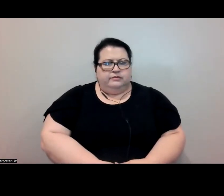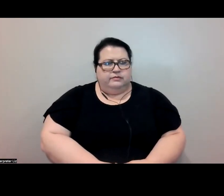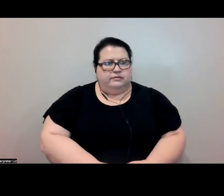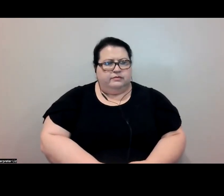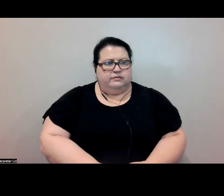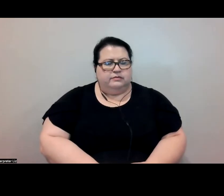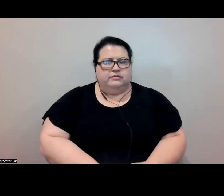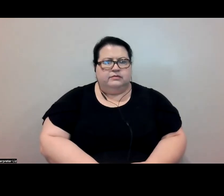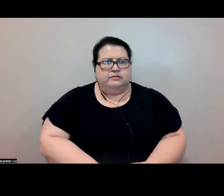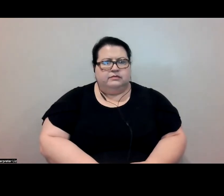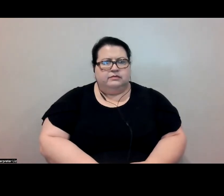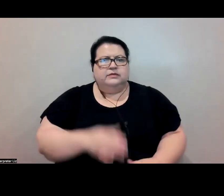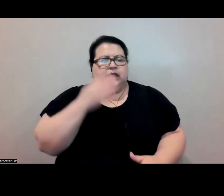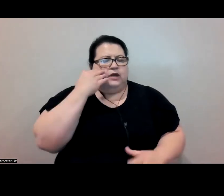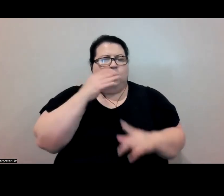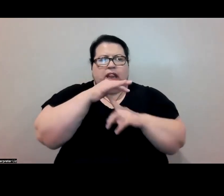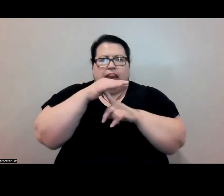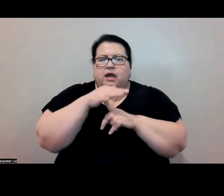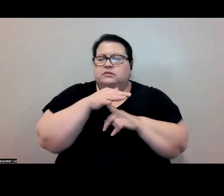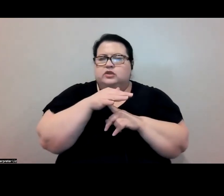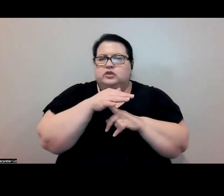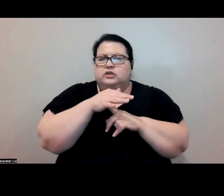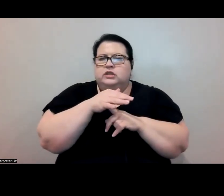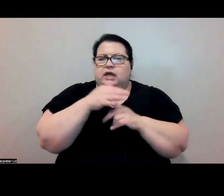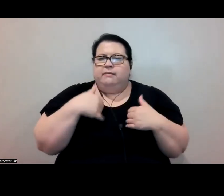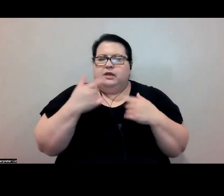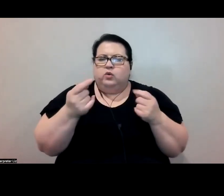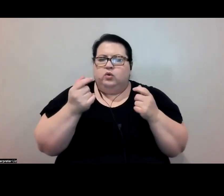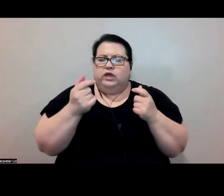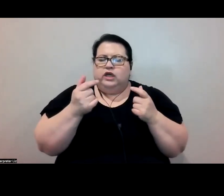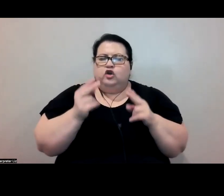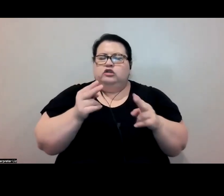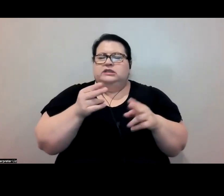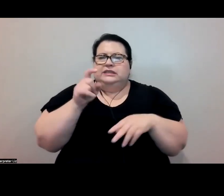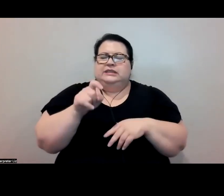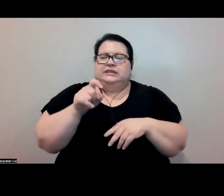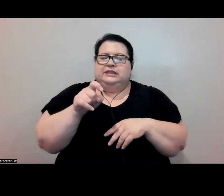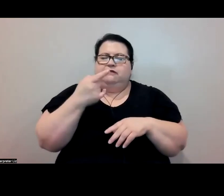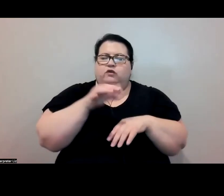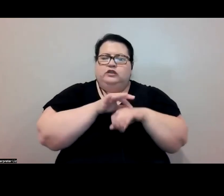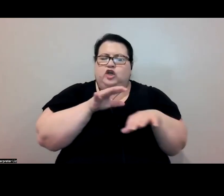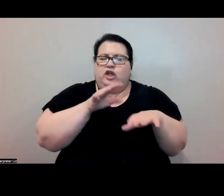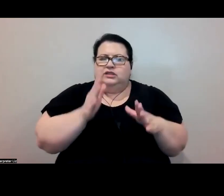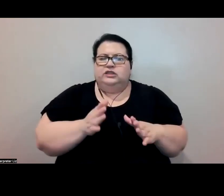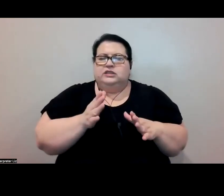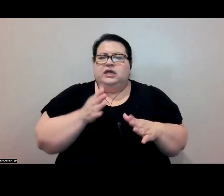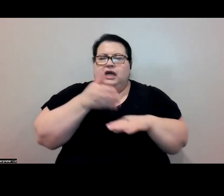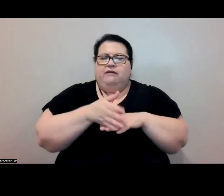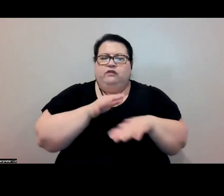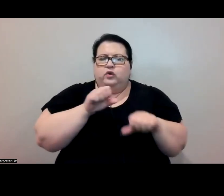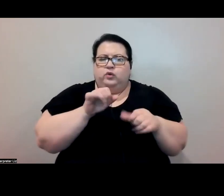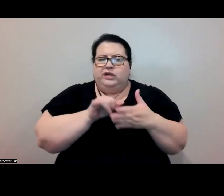I know that helicopters have been a quick and urgent need for geologists after earthquakes like this.